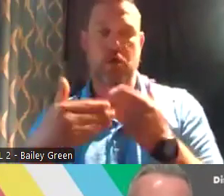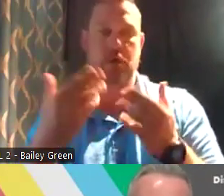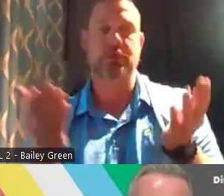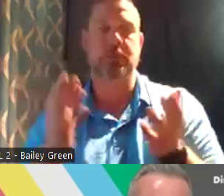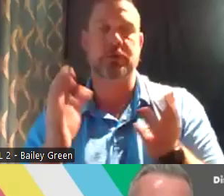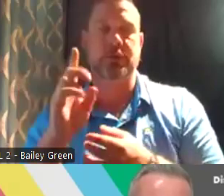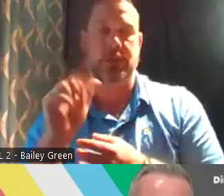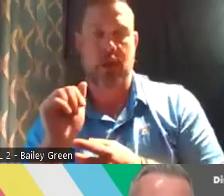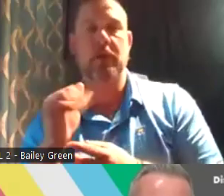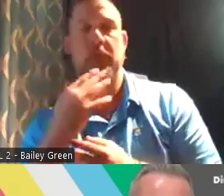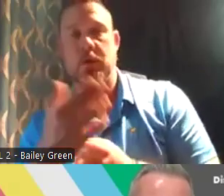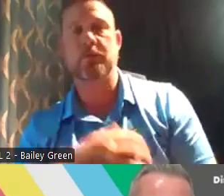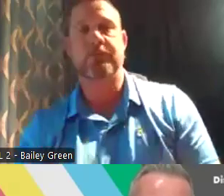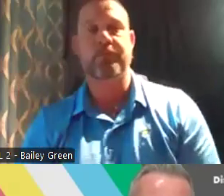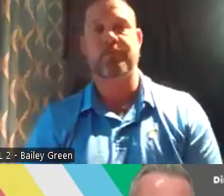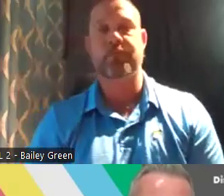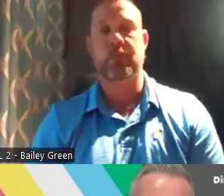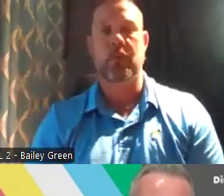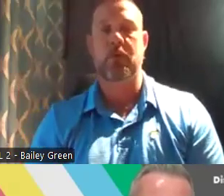CDA. Thank you.